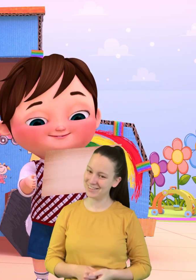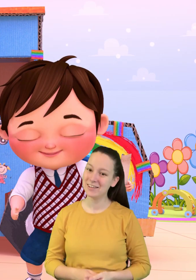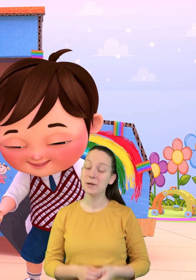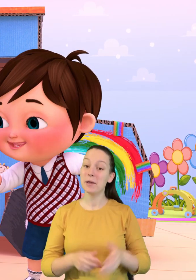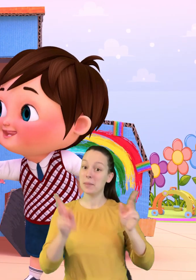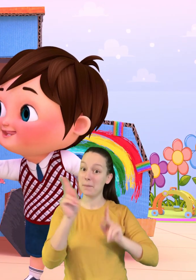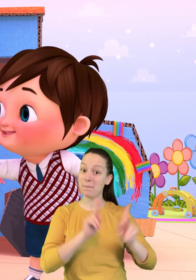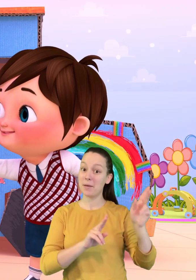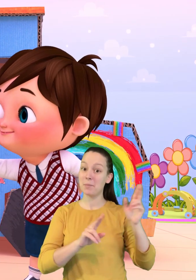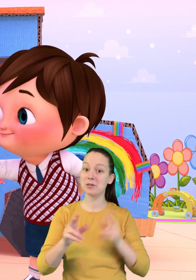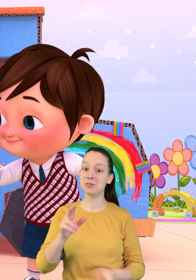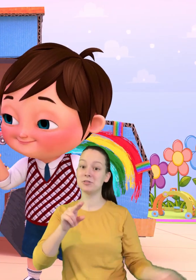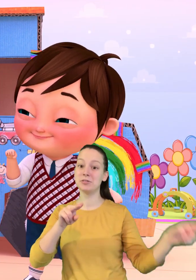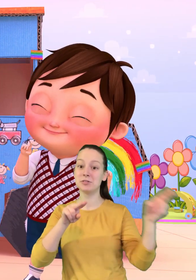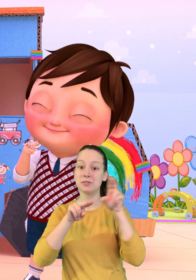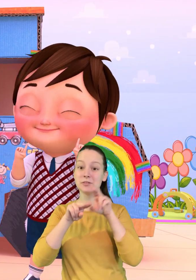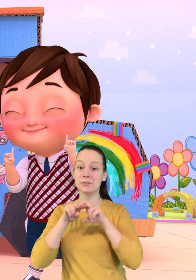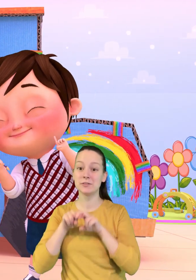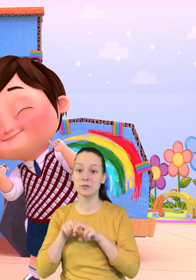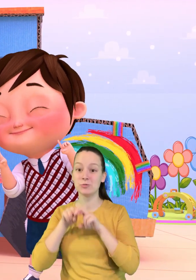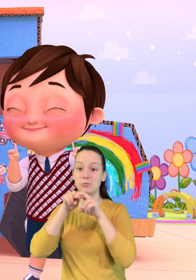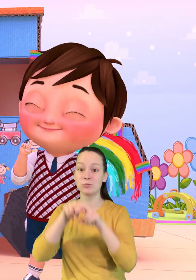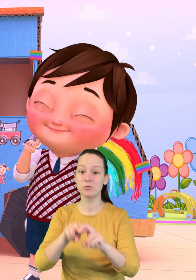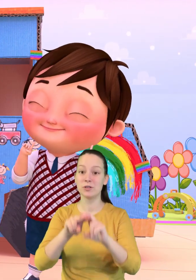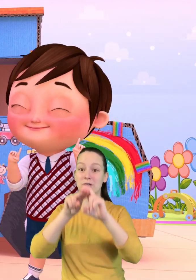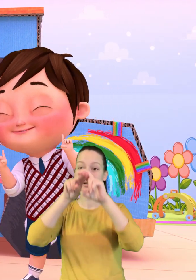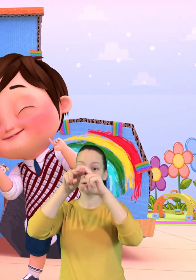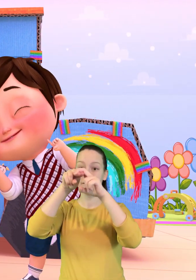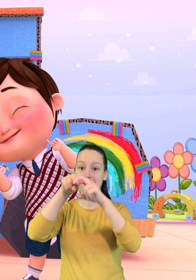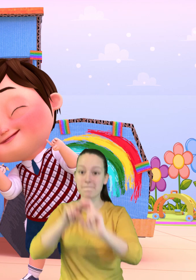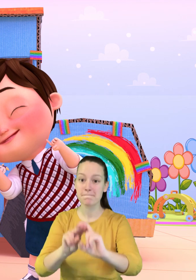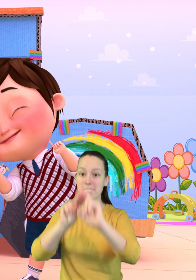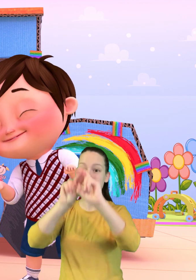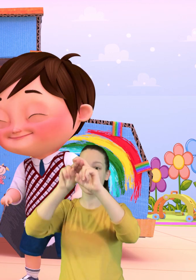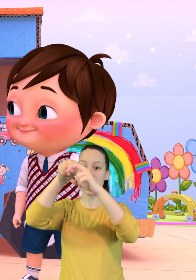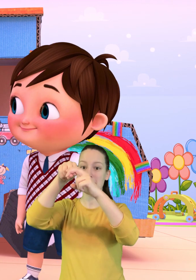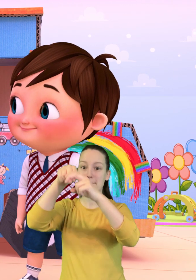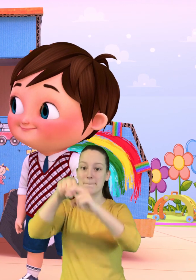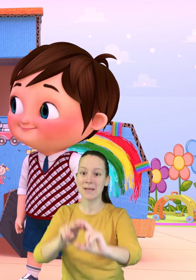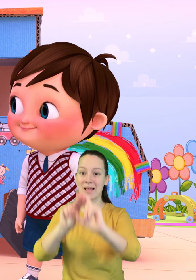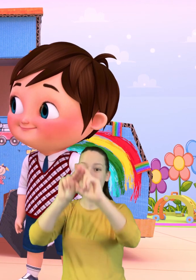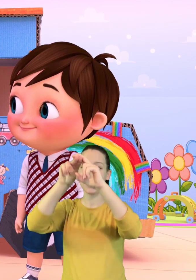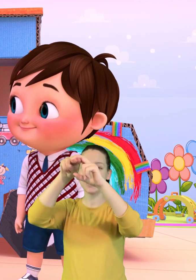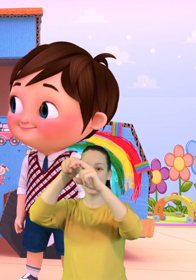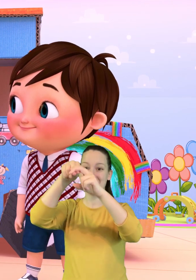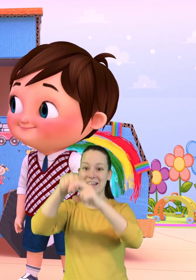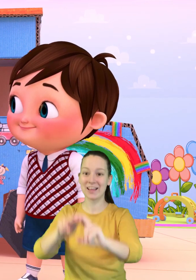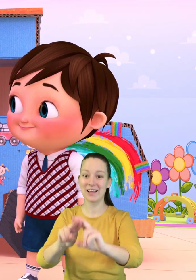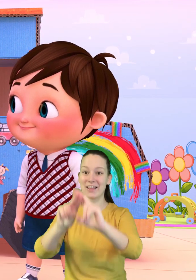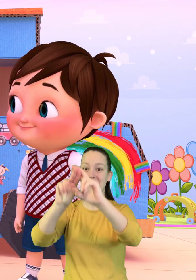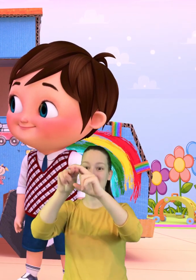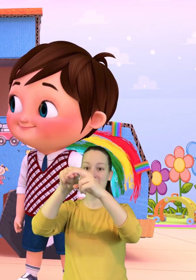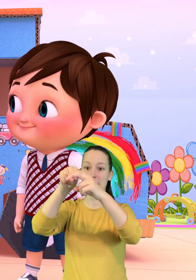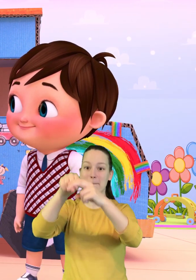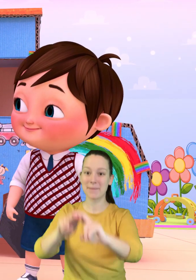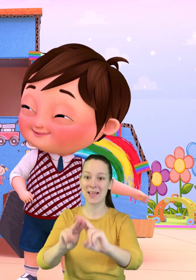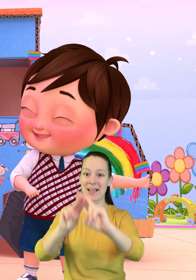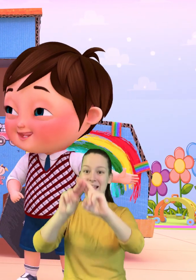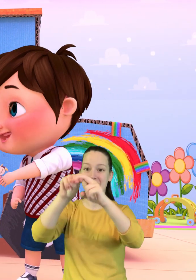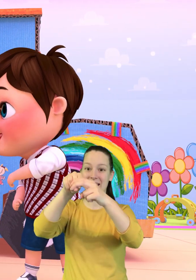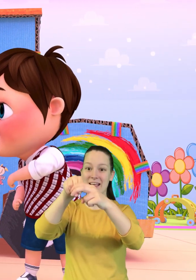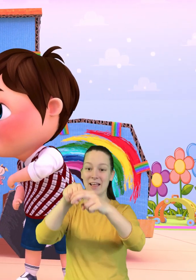the wipes on the bus go Swish and swish Swish and swish